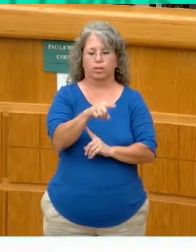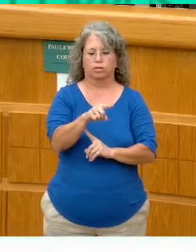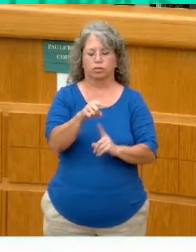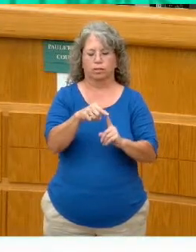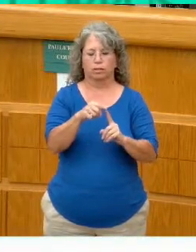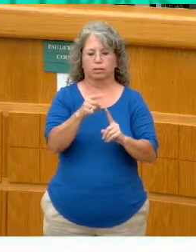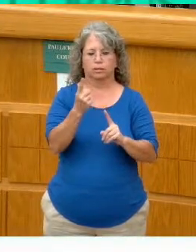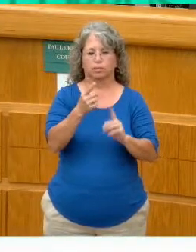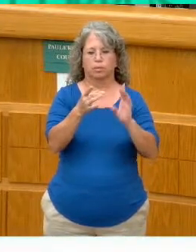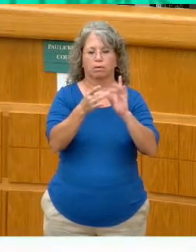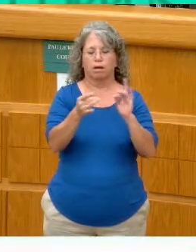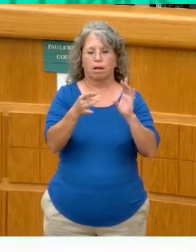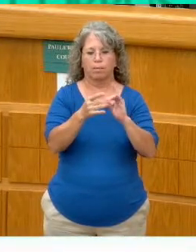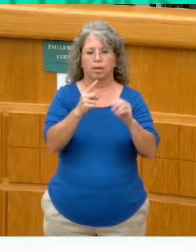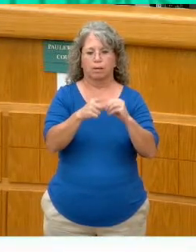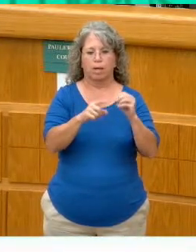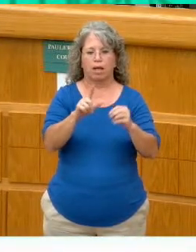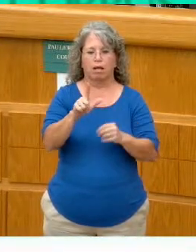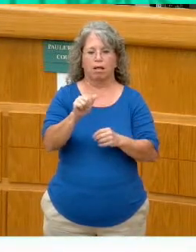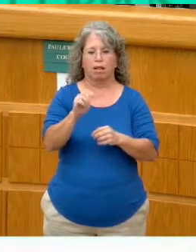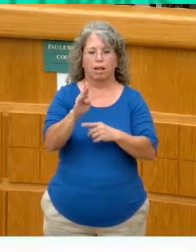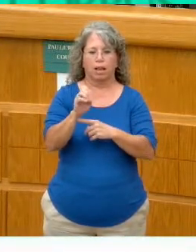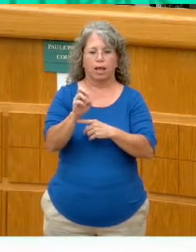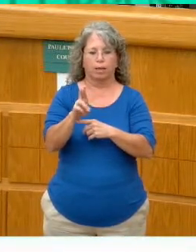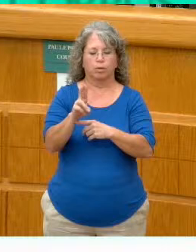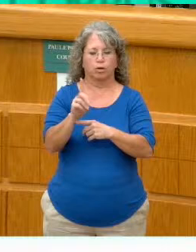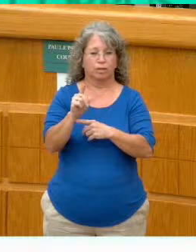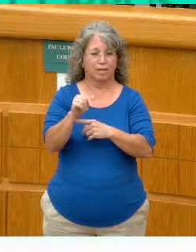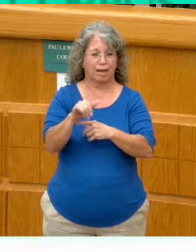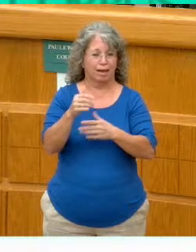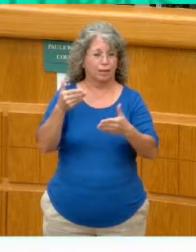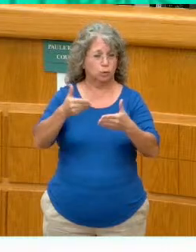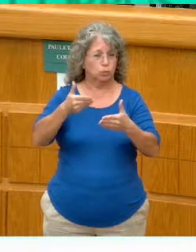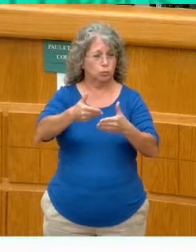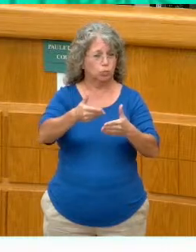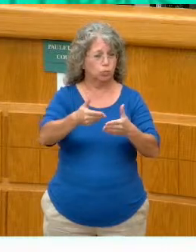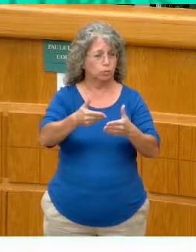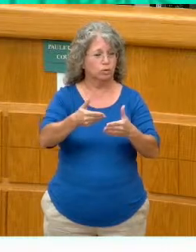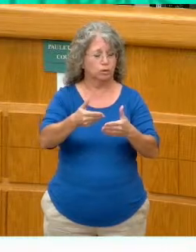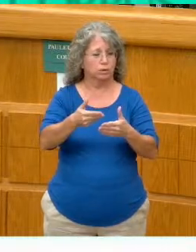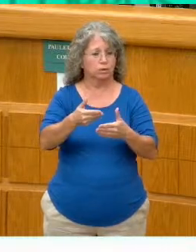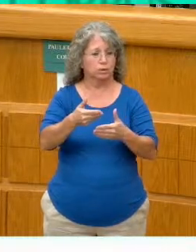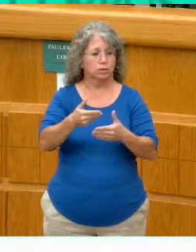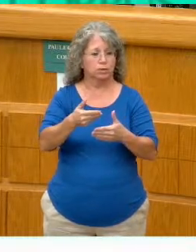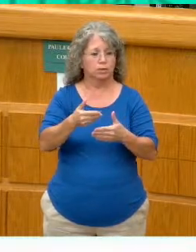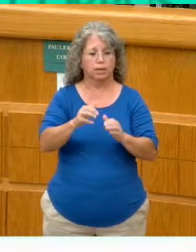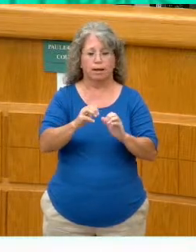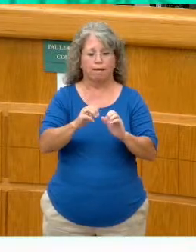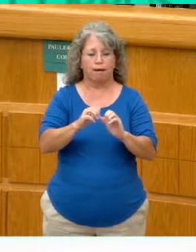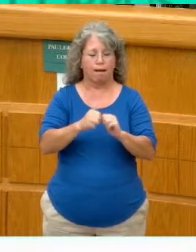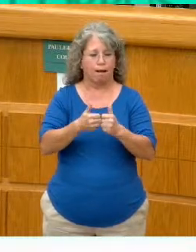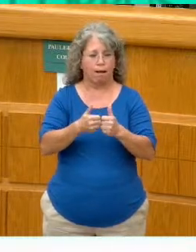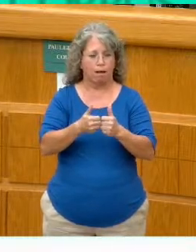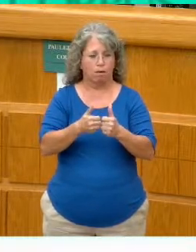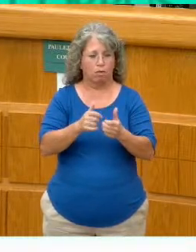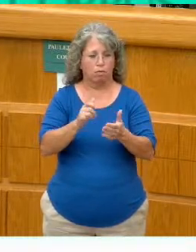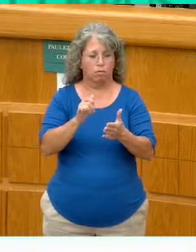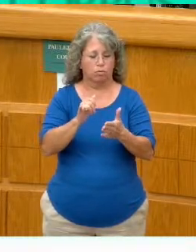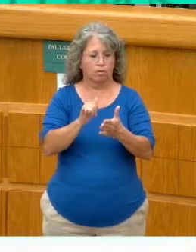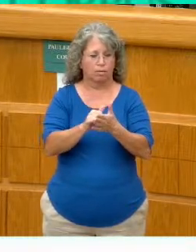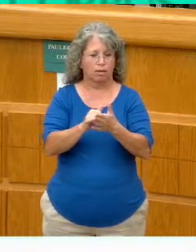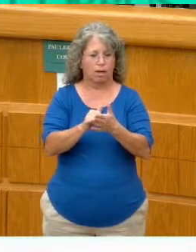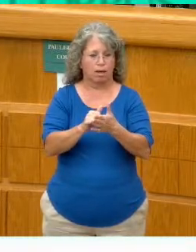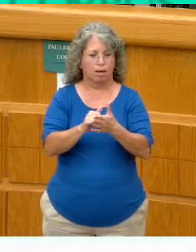about Labor Day as we move into Labor Day coming up, and how that is related